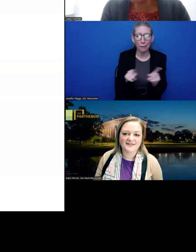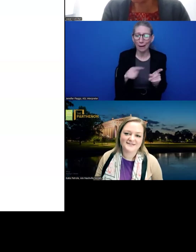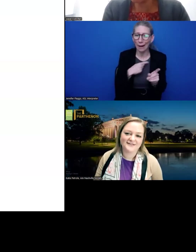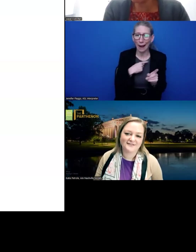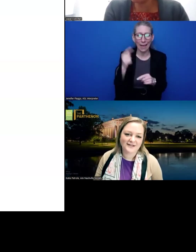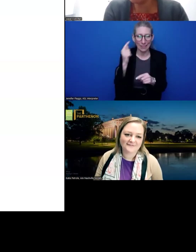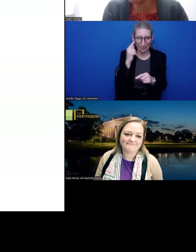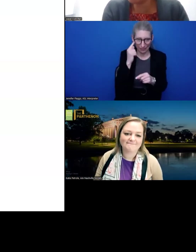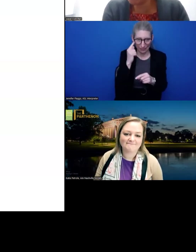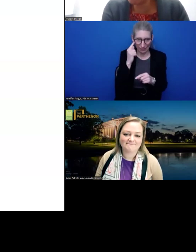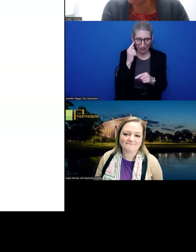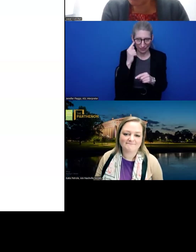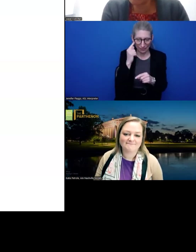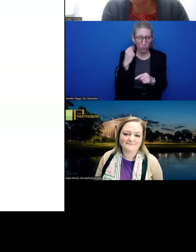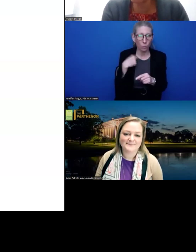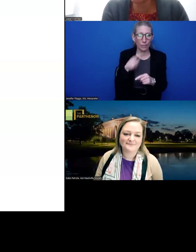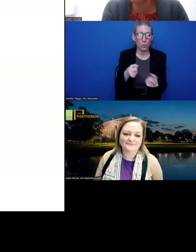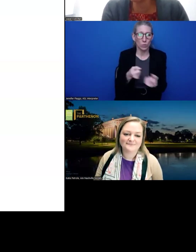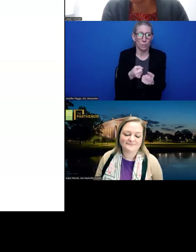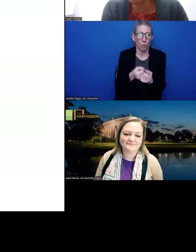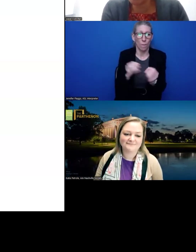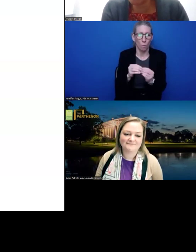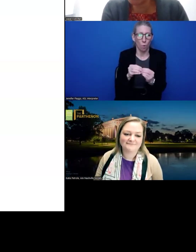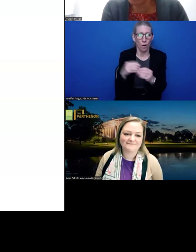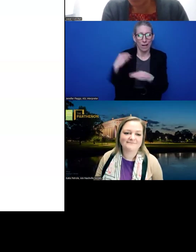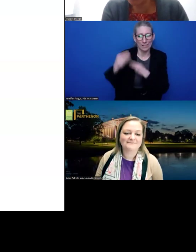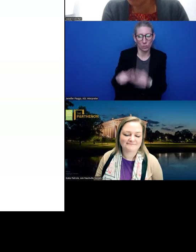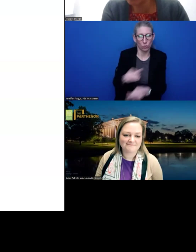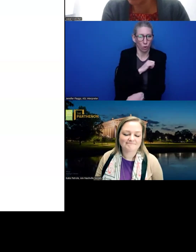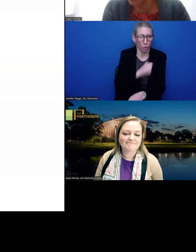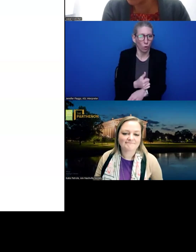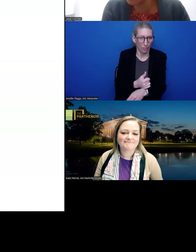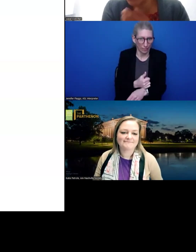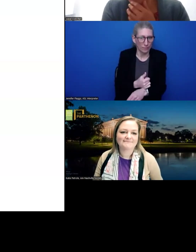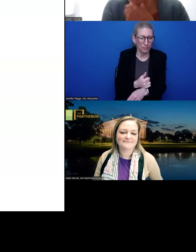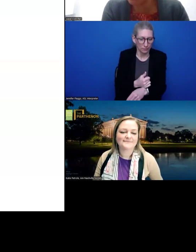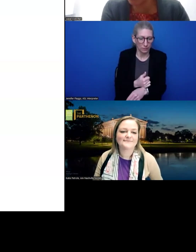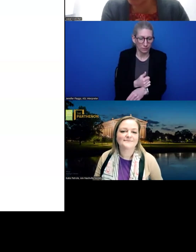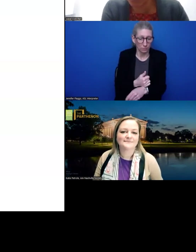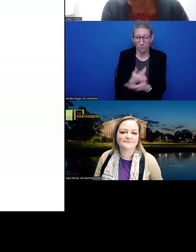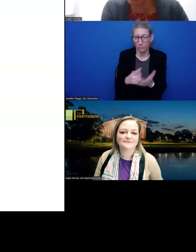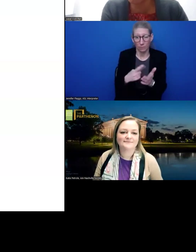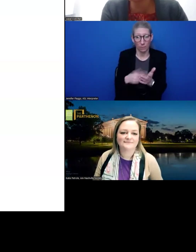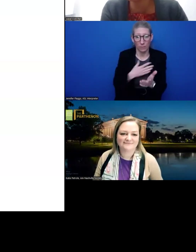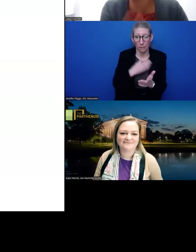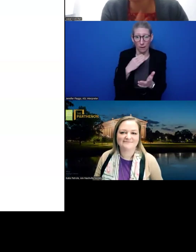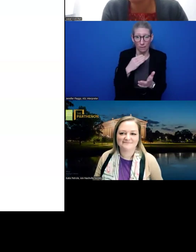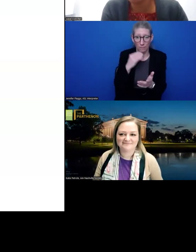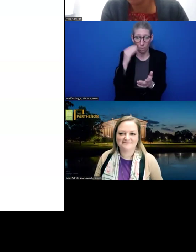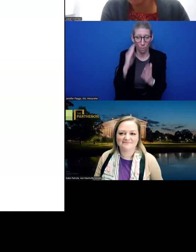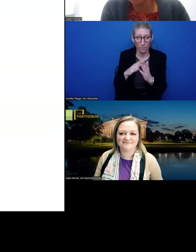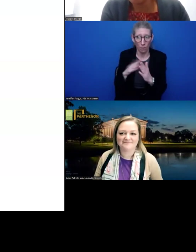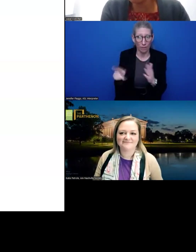to support more ancestral authorities who, well, in some cases in my hometown, they have told